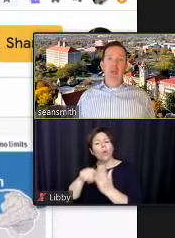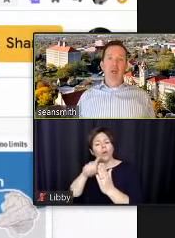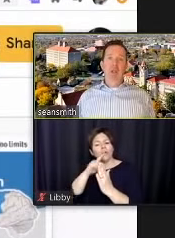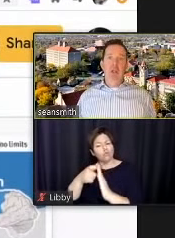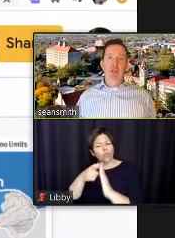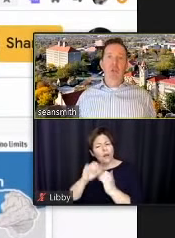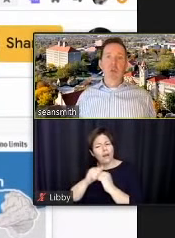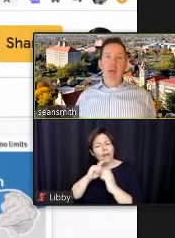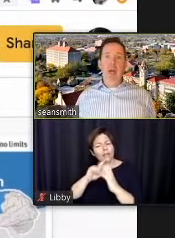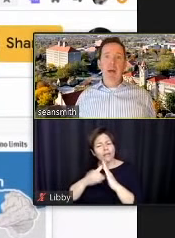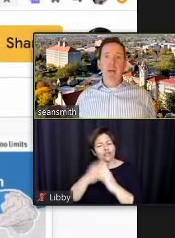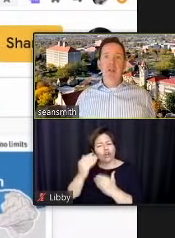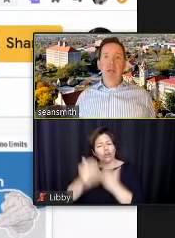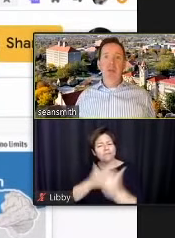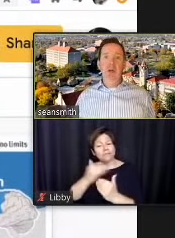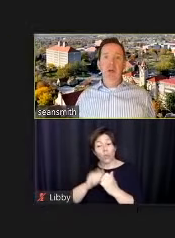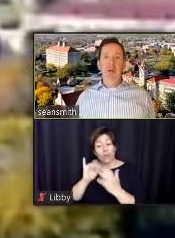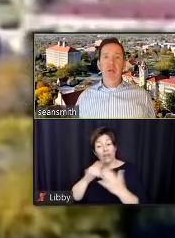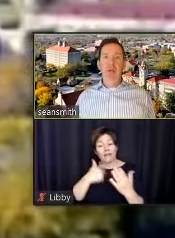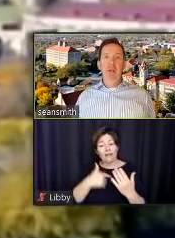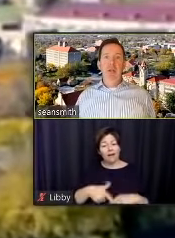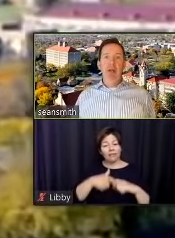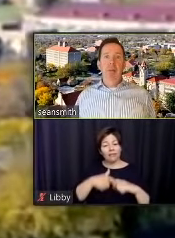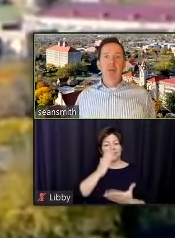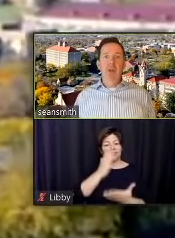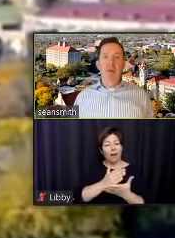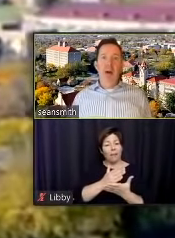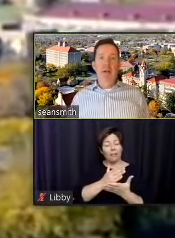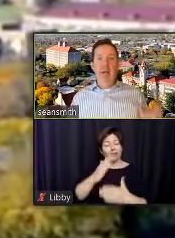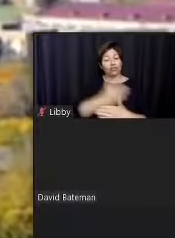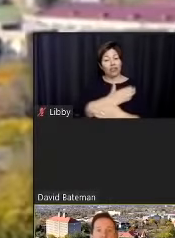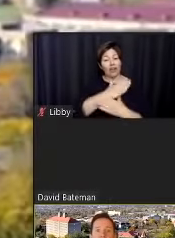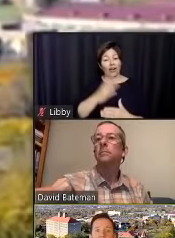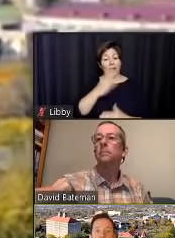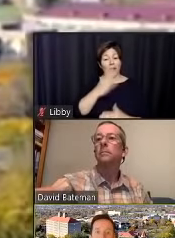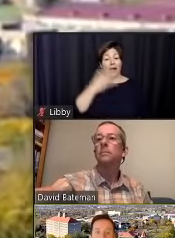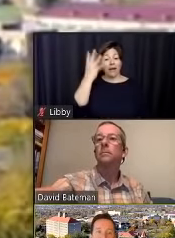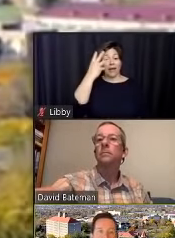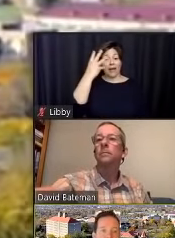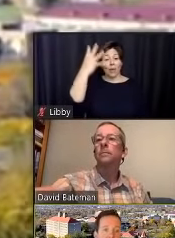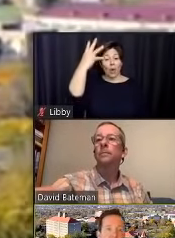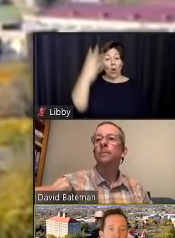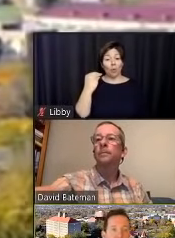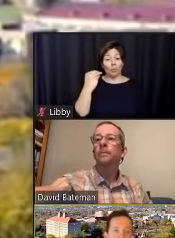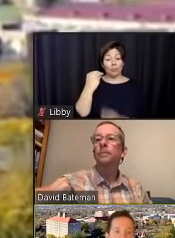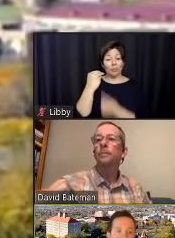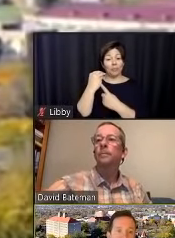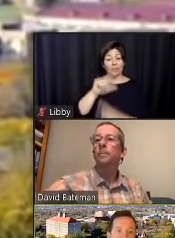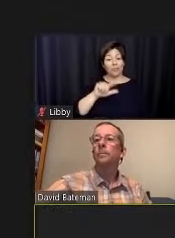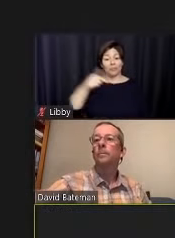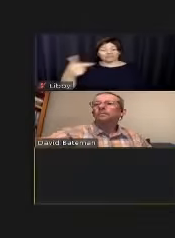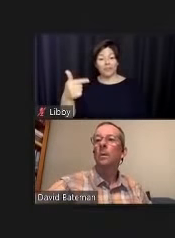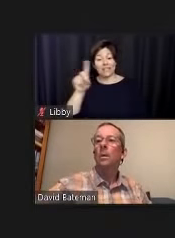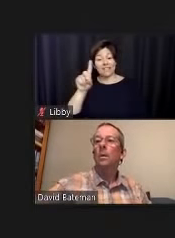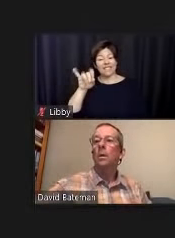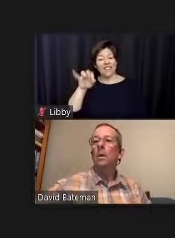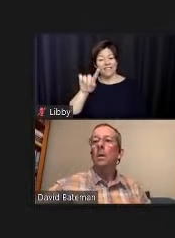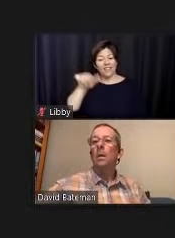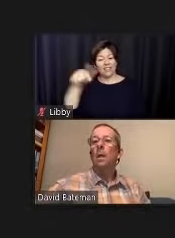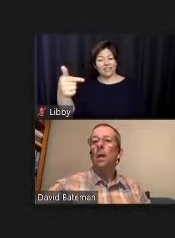does that structure things? So with that, I'm going to stop sharing. I'm going to turn off my camera and let David take it from here.